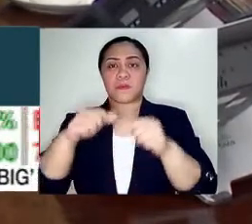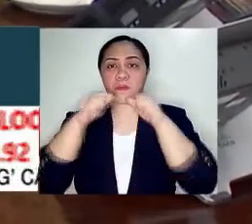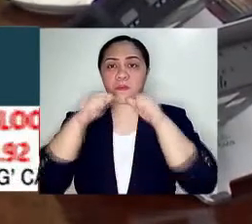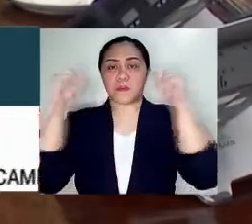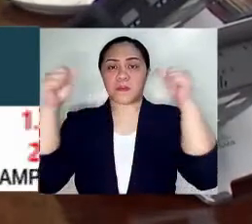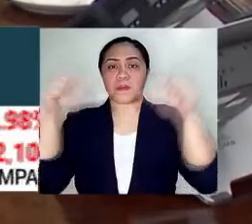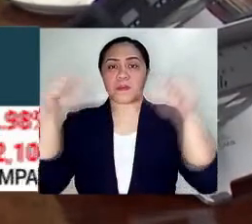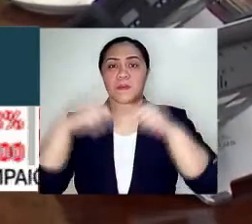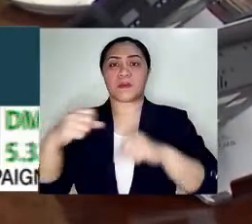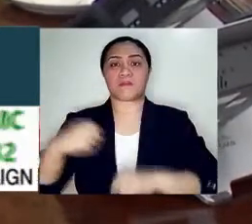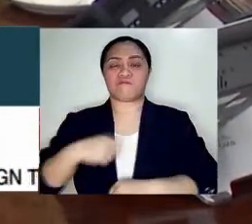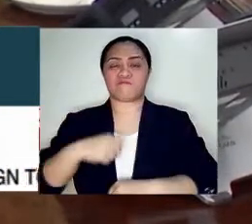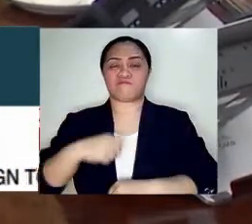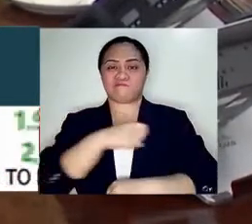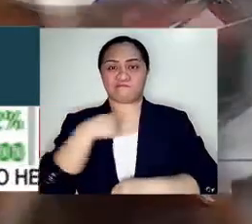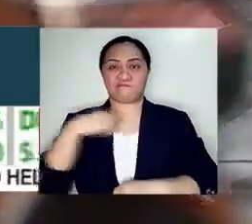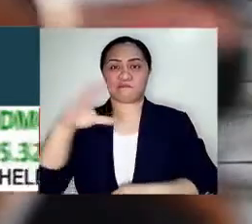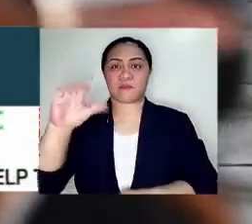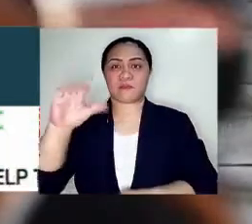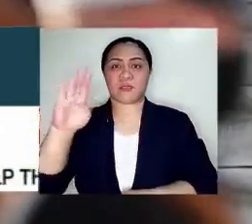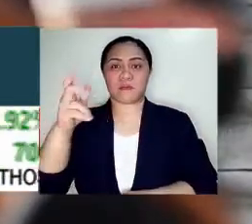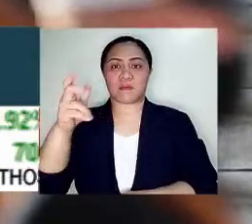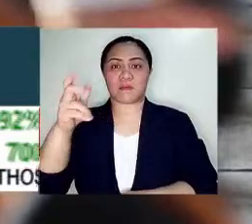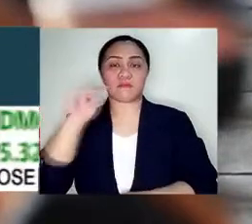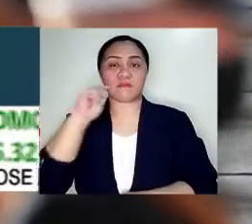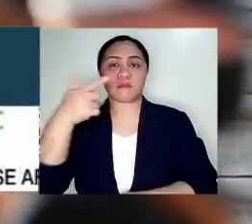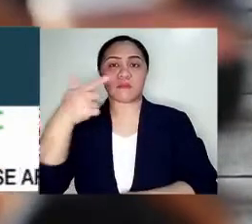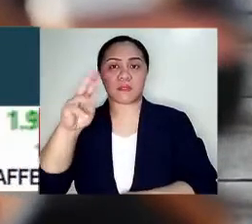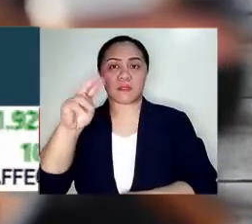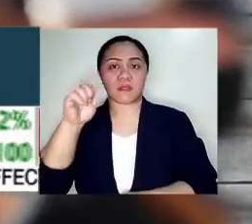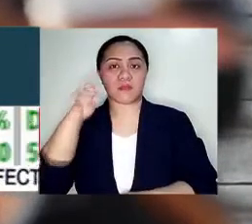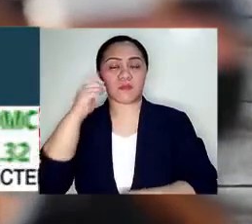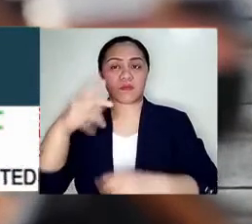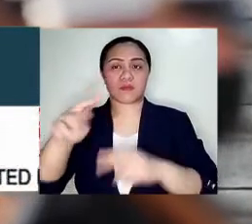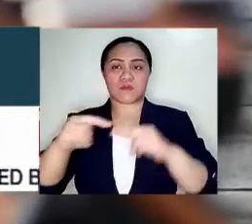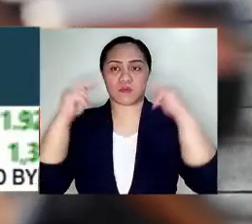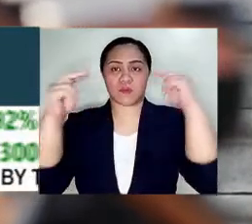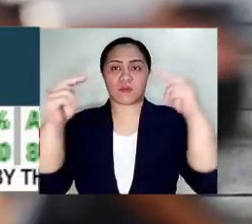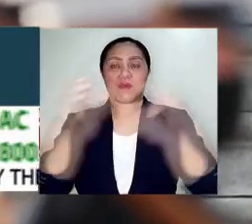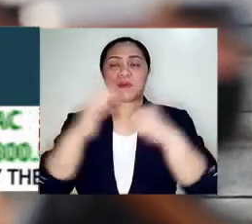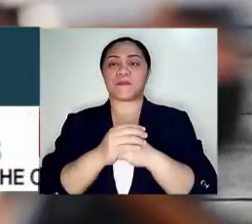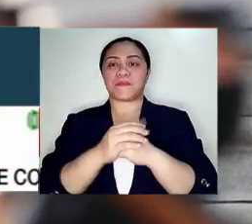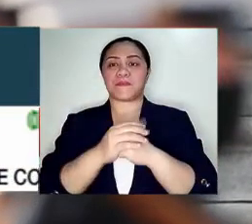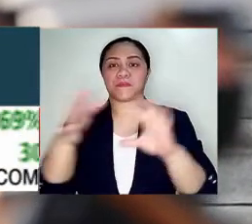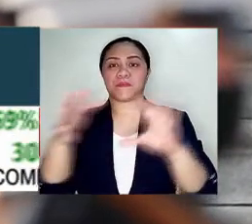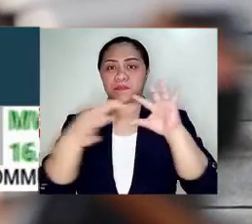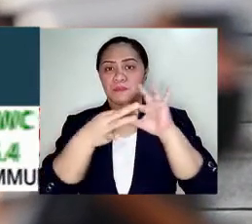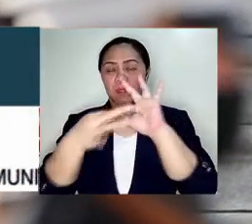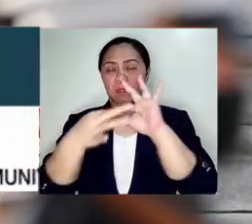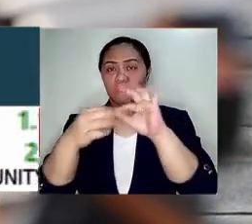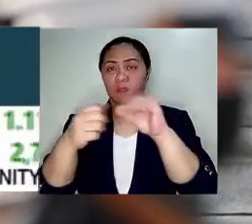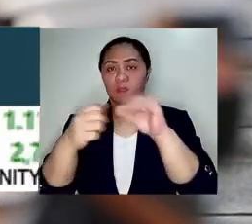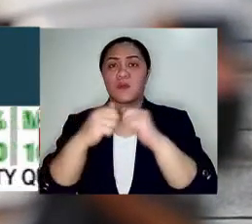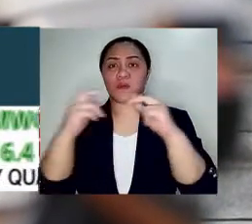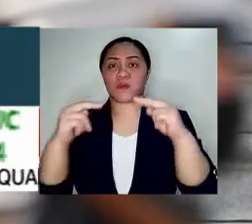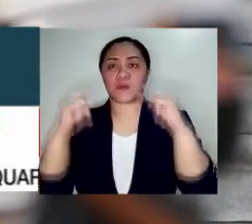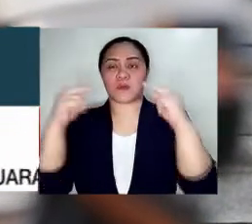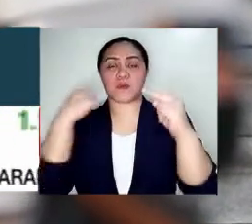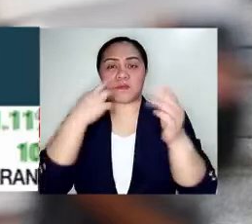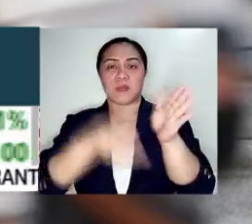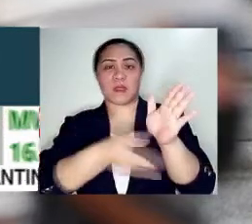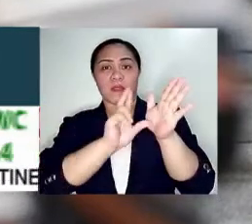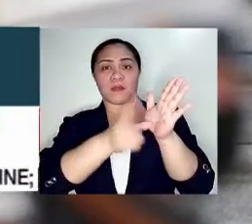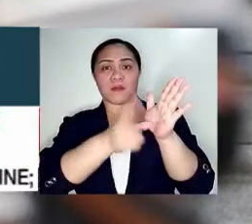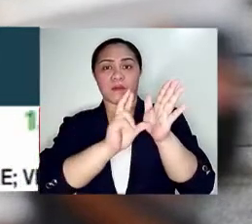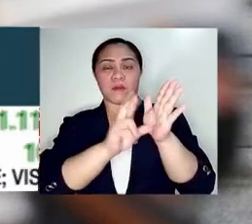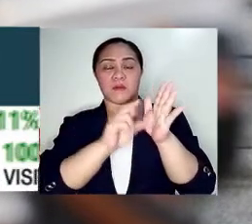and sub-cabinet nominations. Biden and Harris then participated in the military tradition, the pass-in-review, when service members first salute